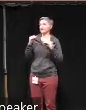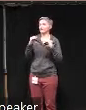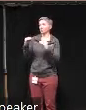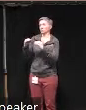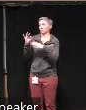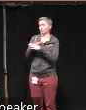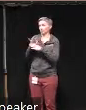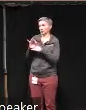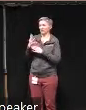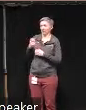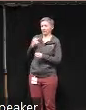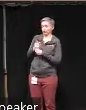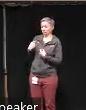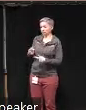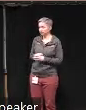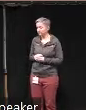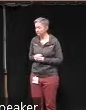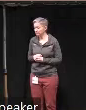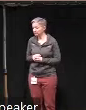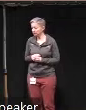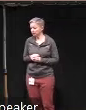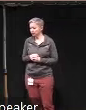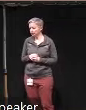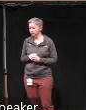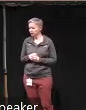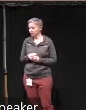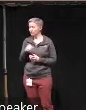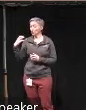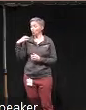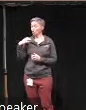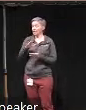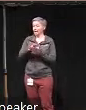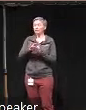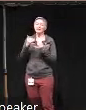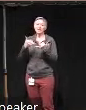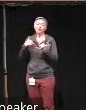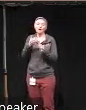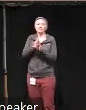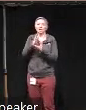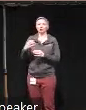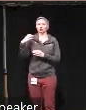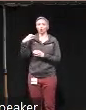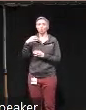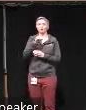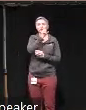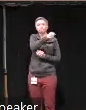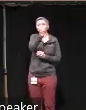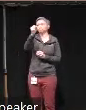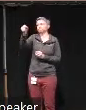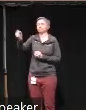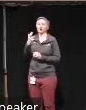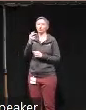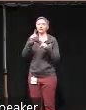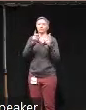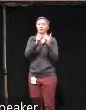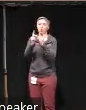5 years, Coaching Academy. Now we have psychologist coach in 13 departments that are helping